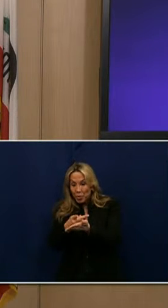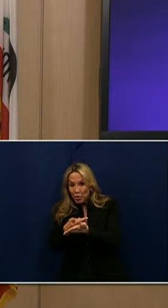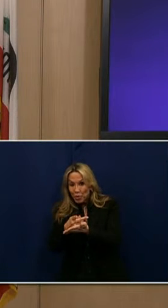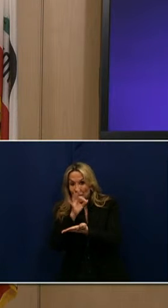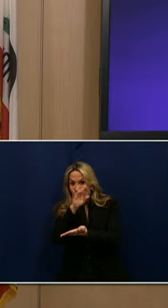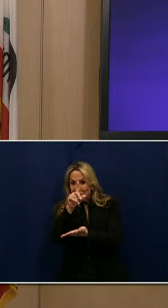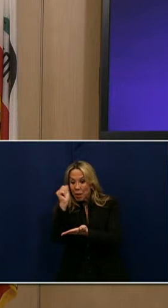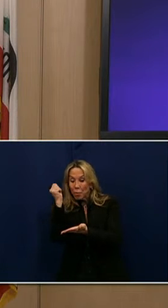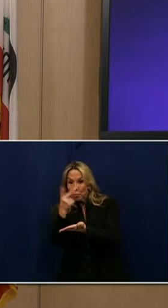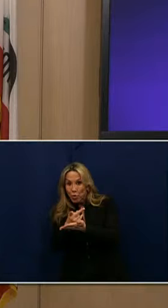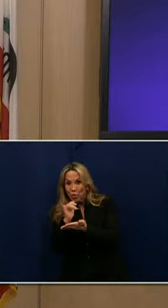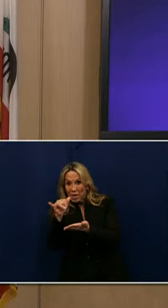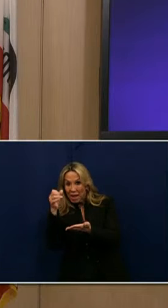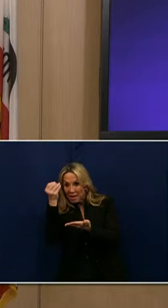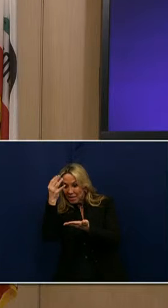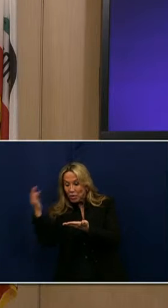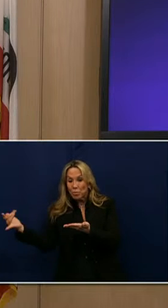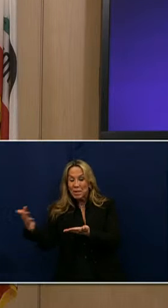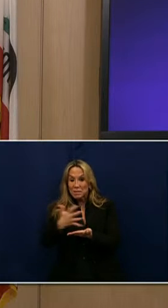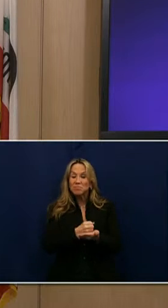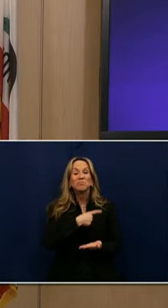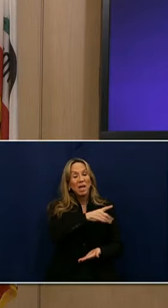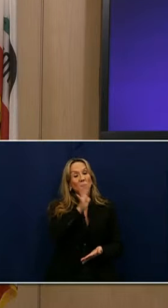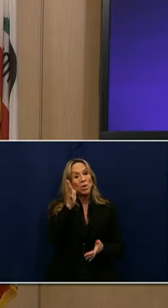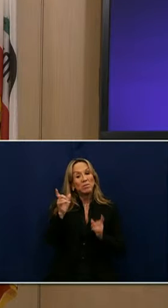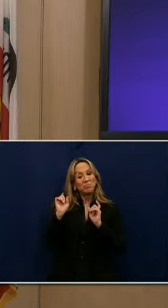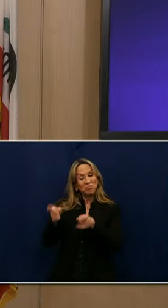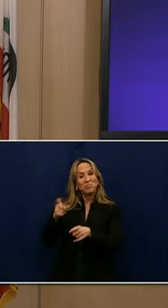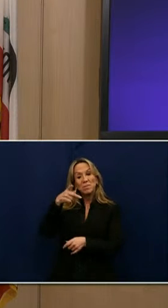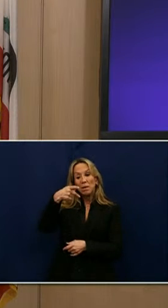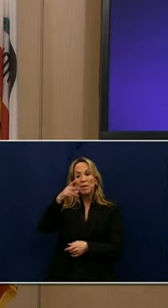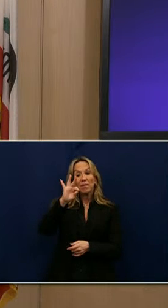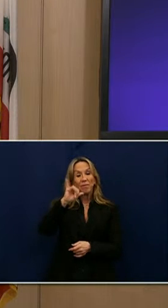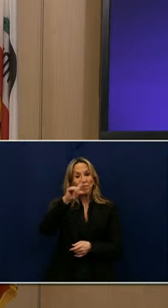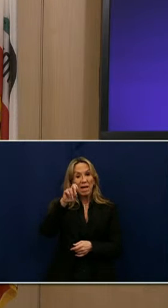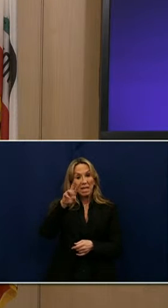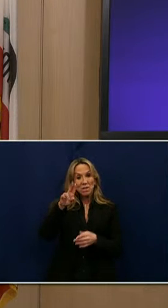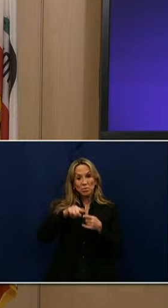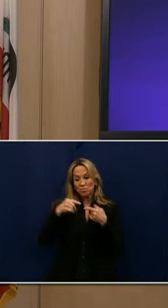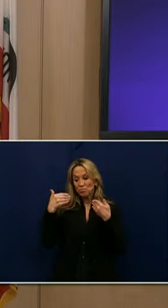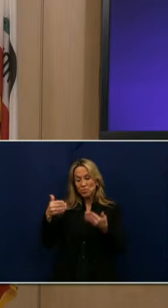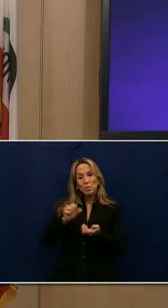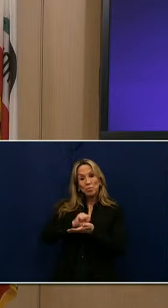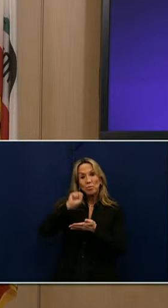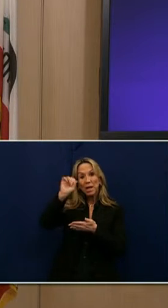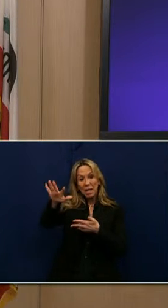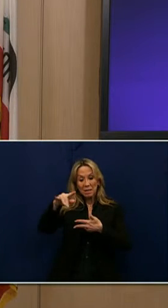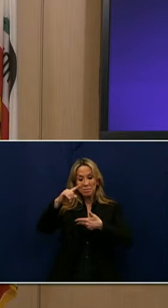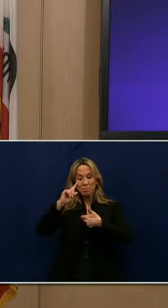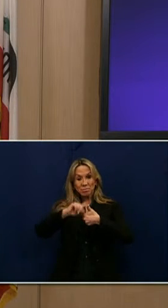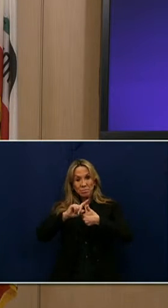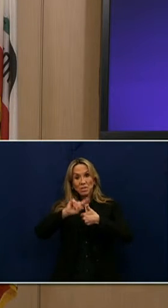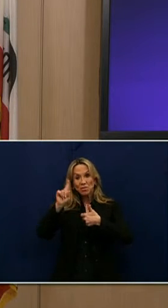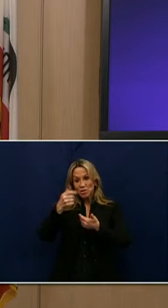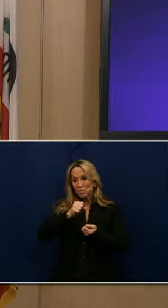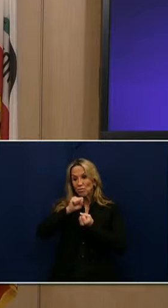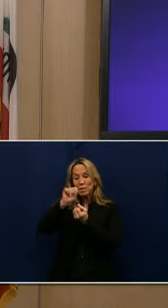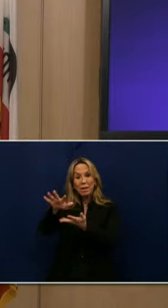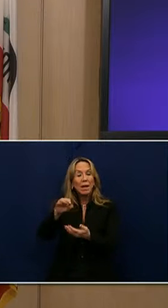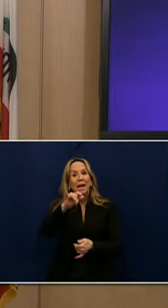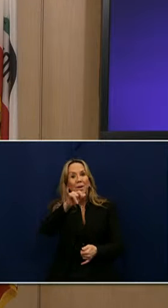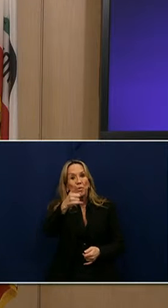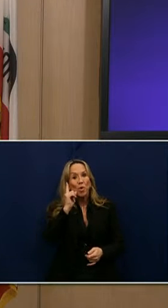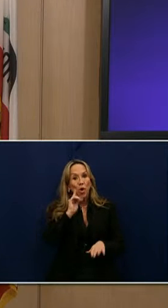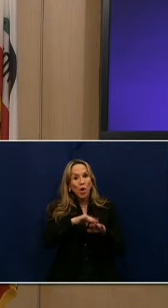receive the emergency use authorization, and then after that, that's when vaccines will be delivered. Now, you've heard